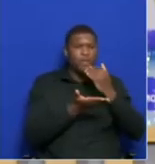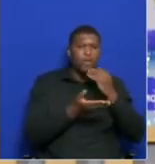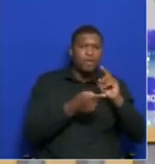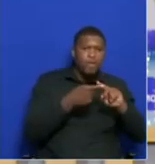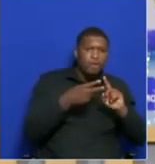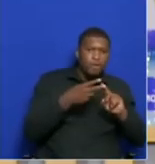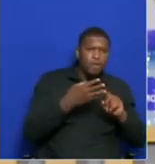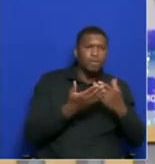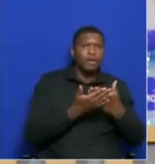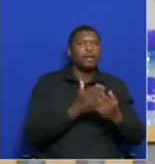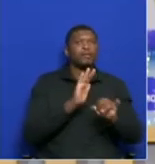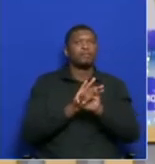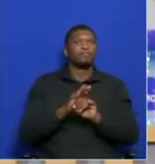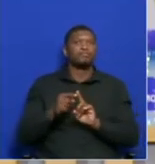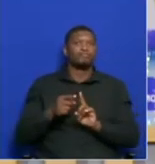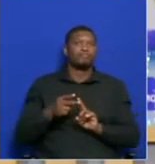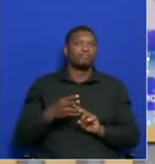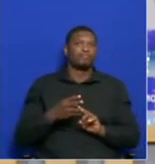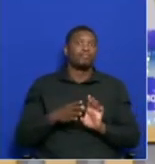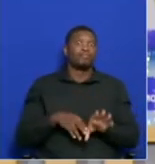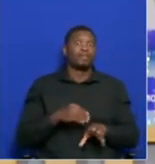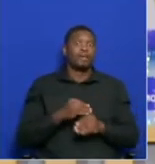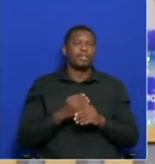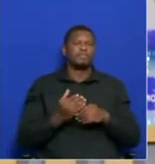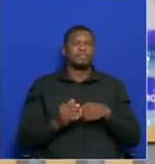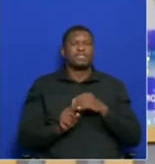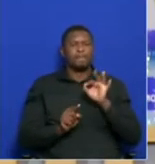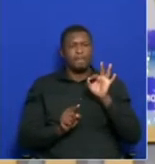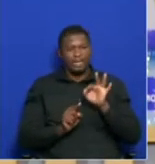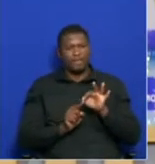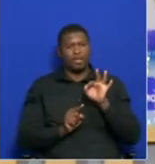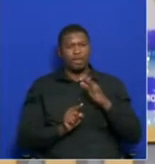specific, I want to say,